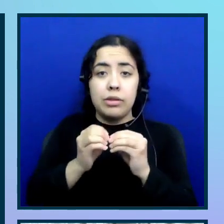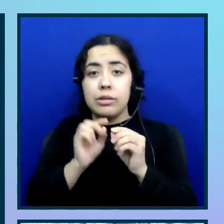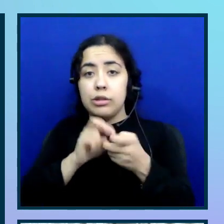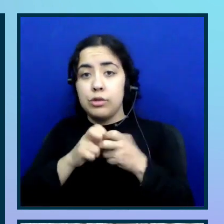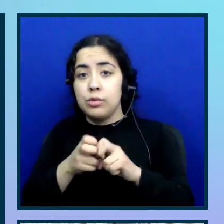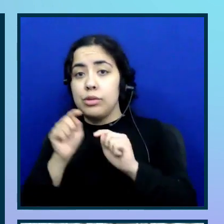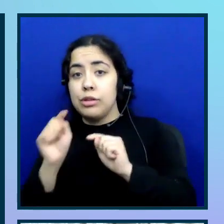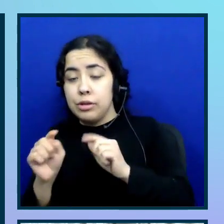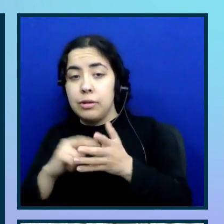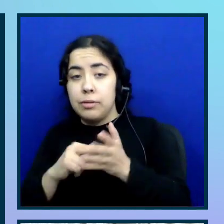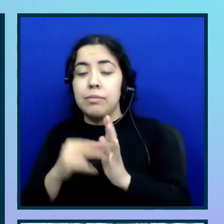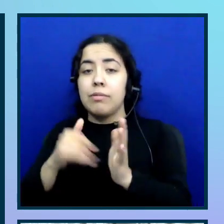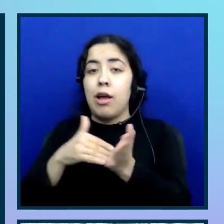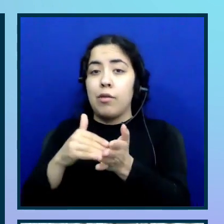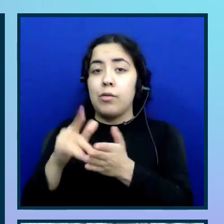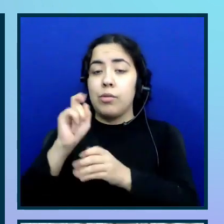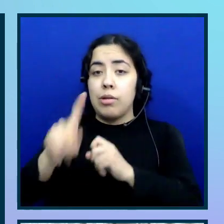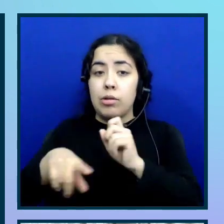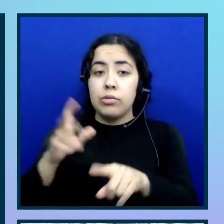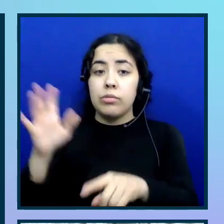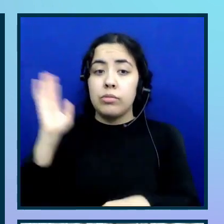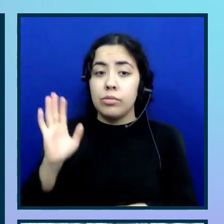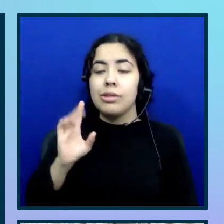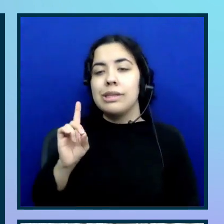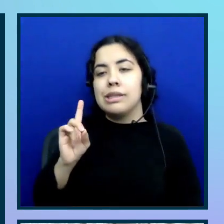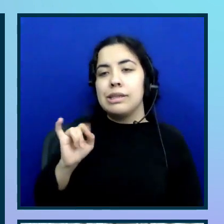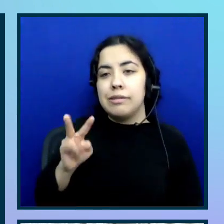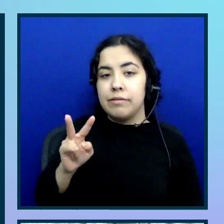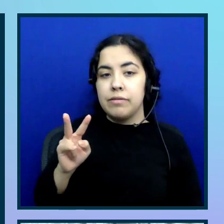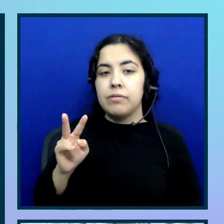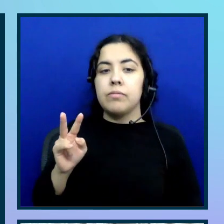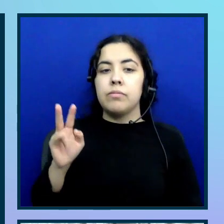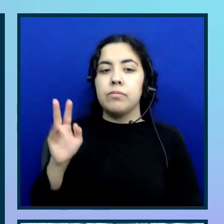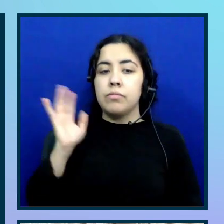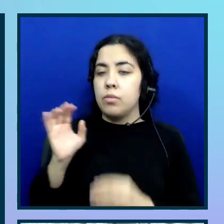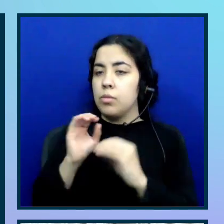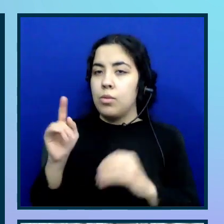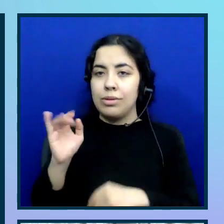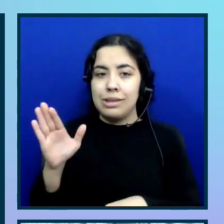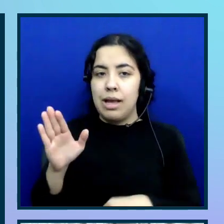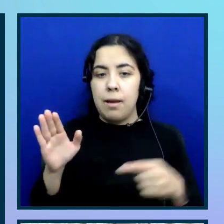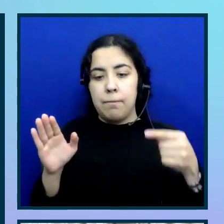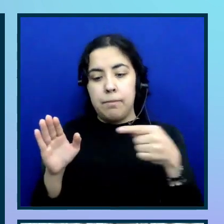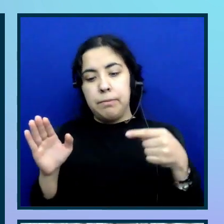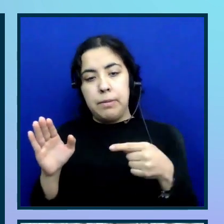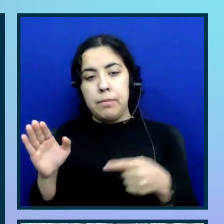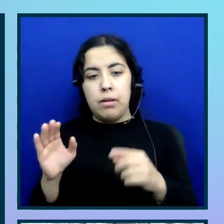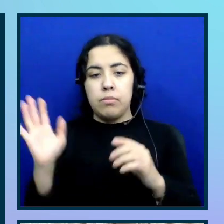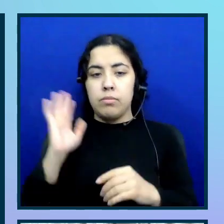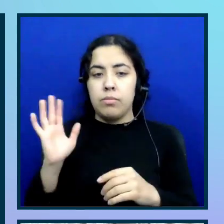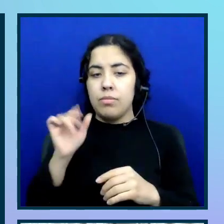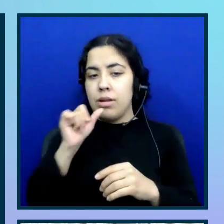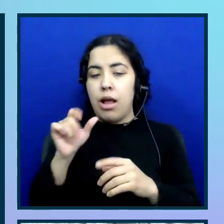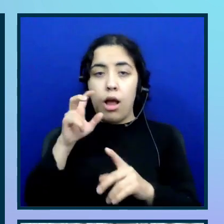here because these frequently asked questions were originally div that did not have any kind of tab index or semantic element. So they would not have